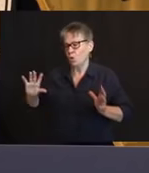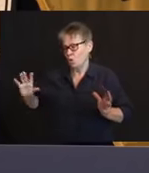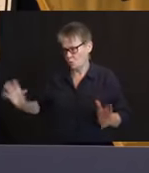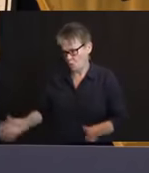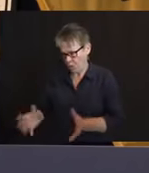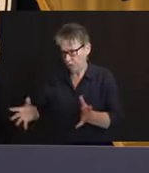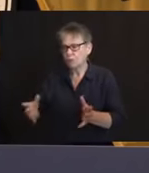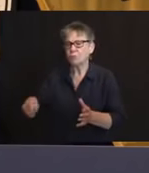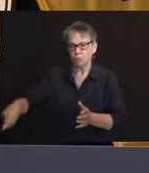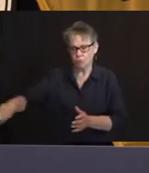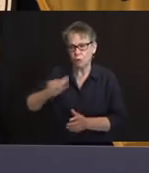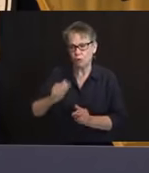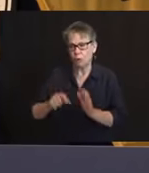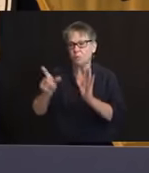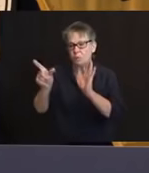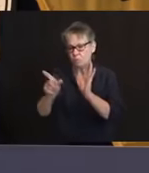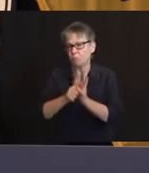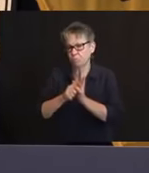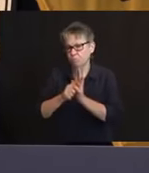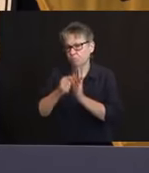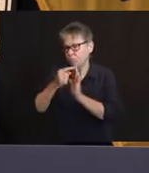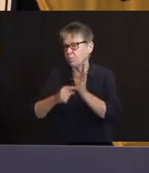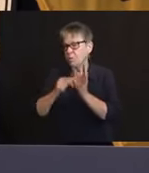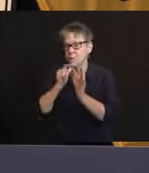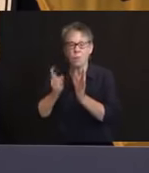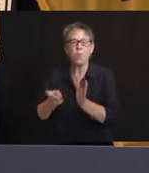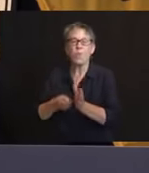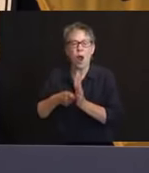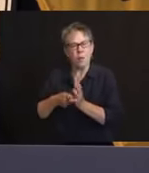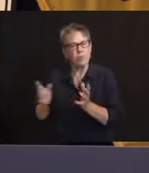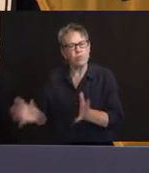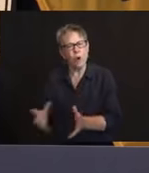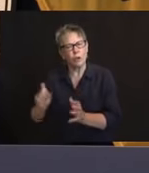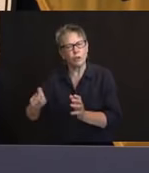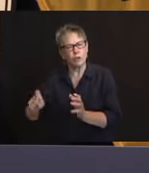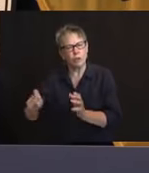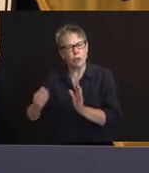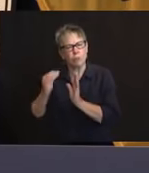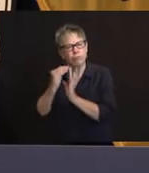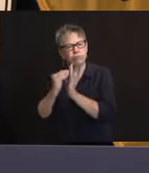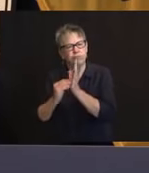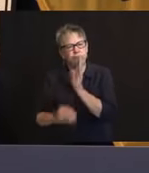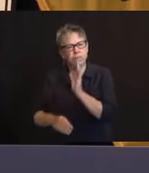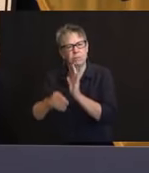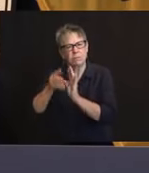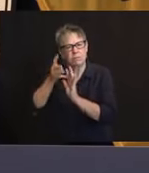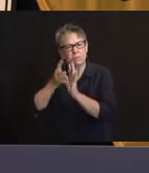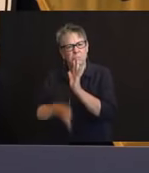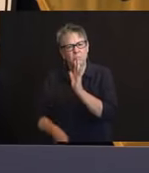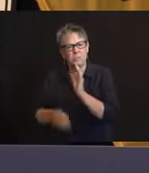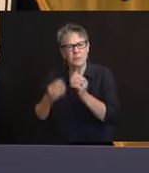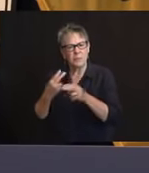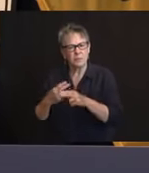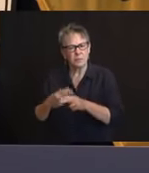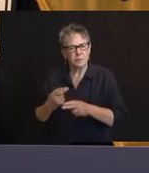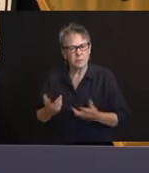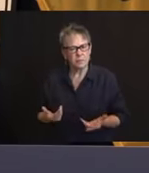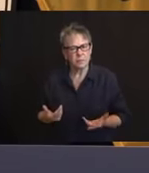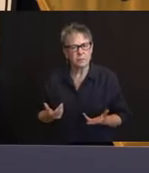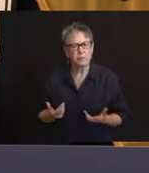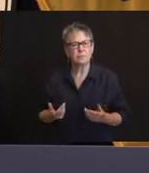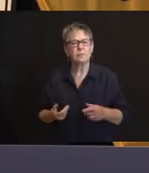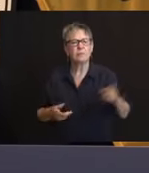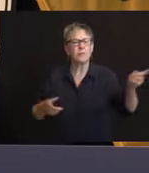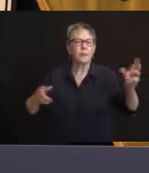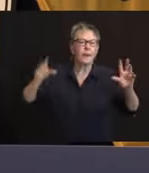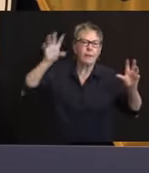discussion, both in substance as well as the message that he put out, is that it's about a